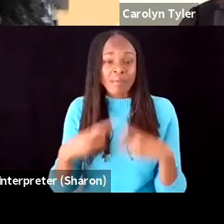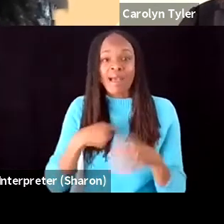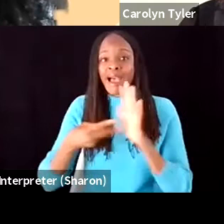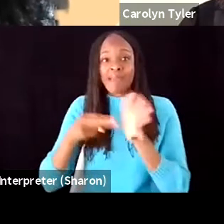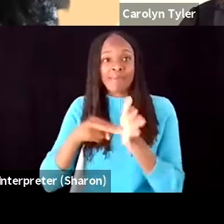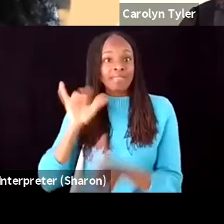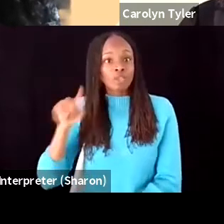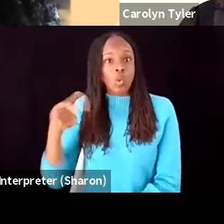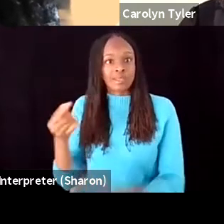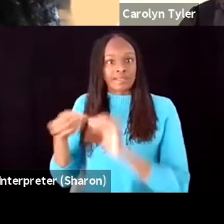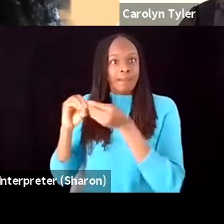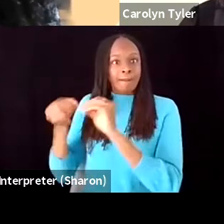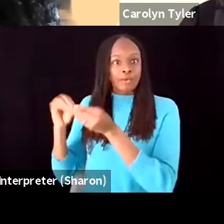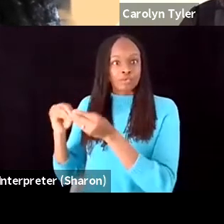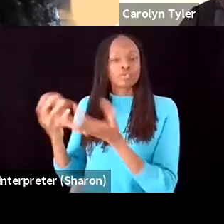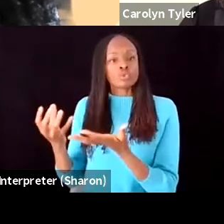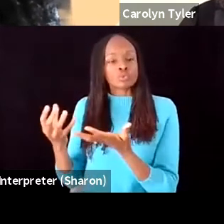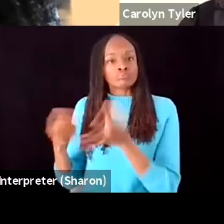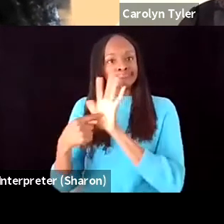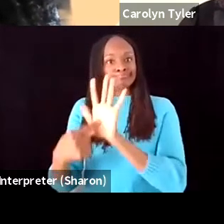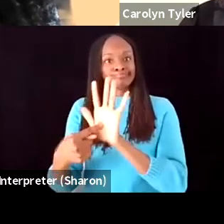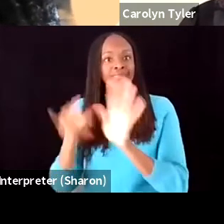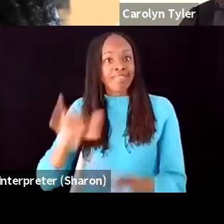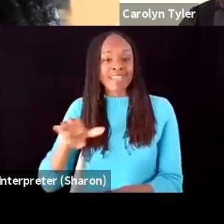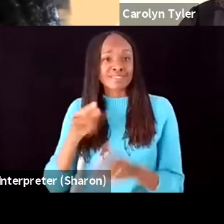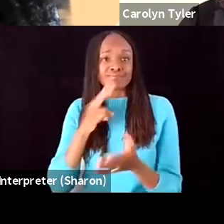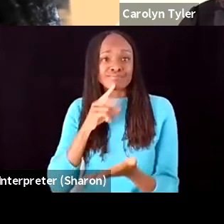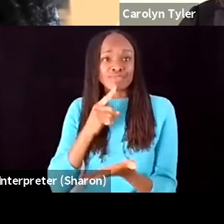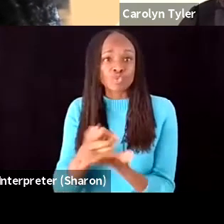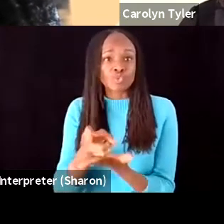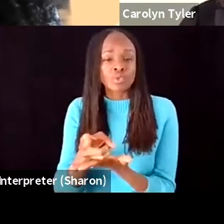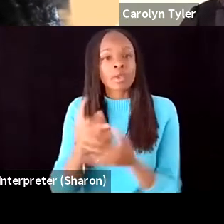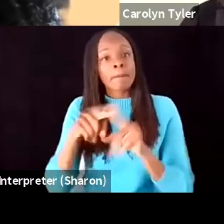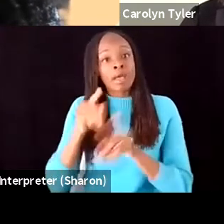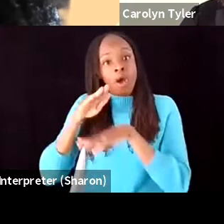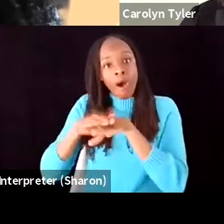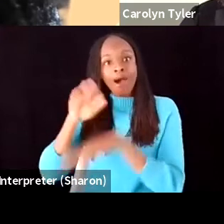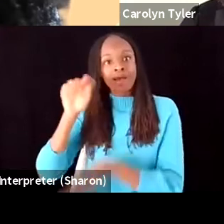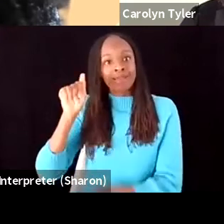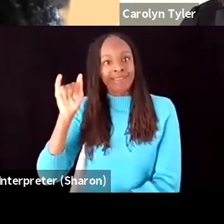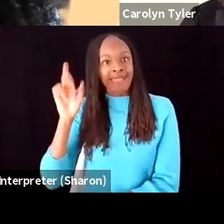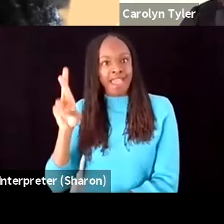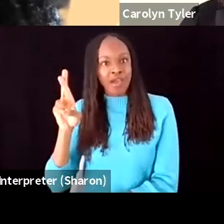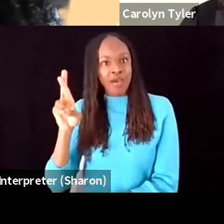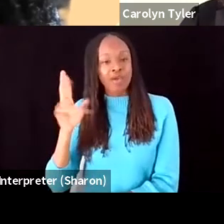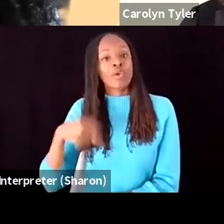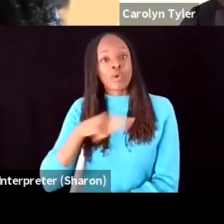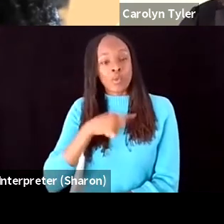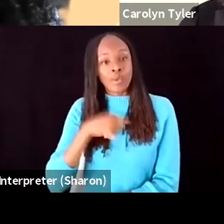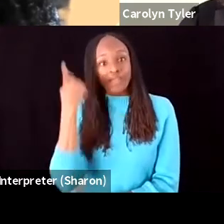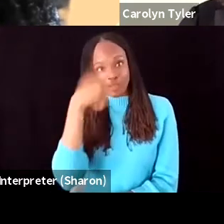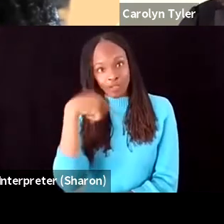the numbers. That's the honest to goodness truth. But on air, we do look like